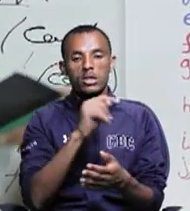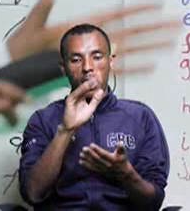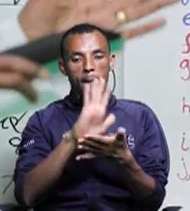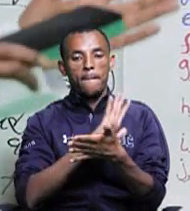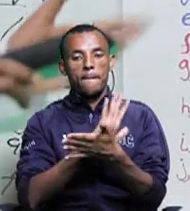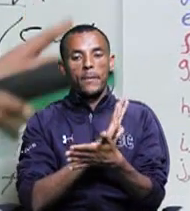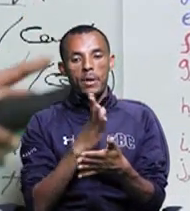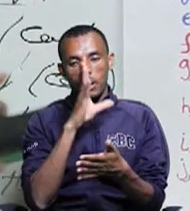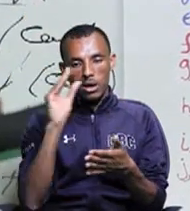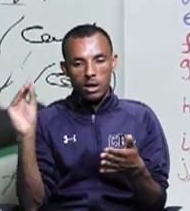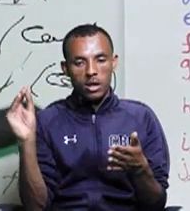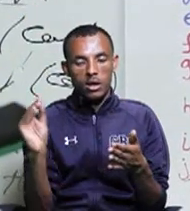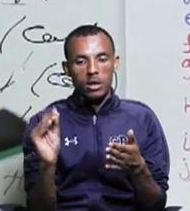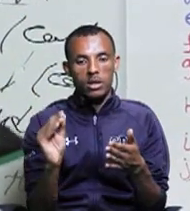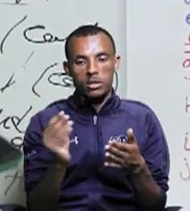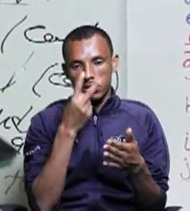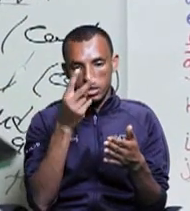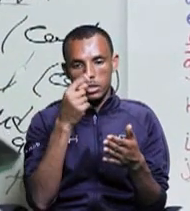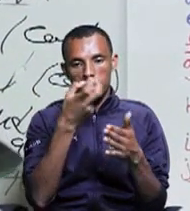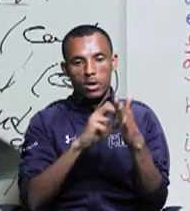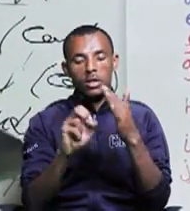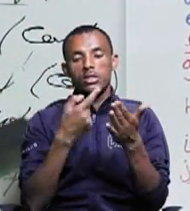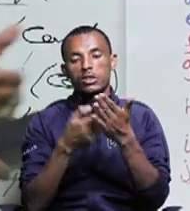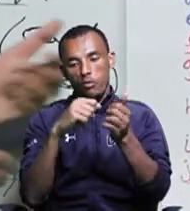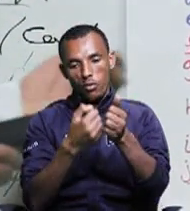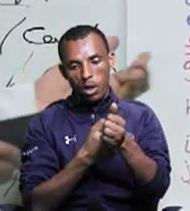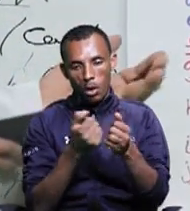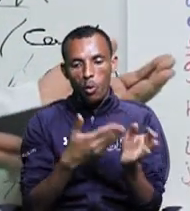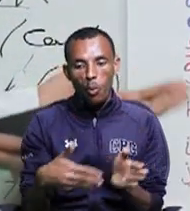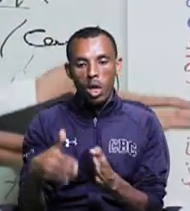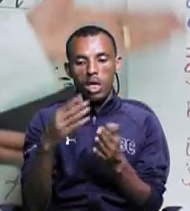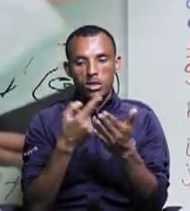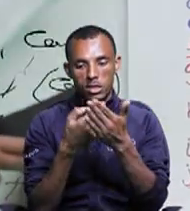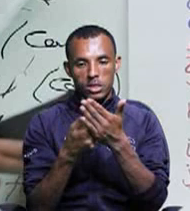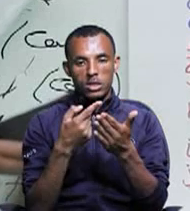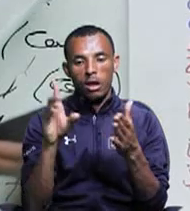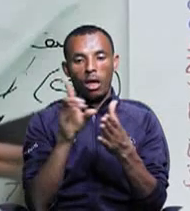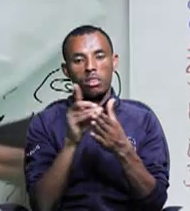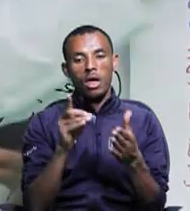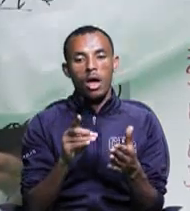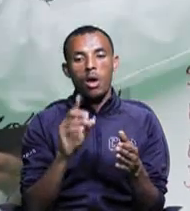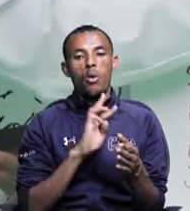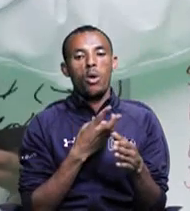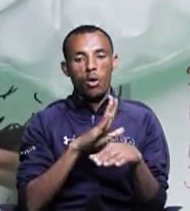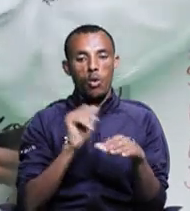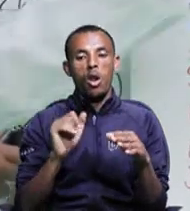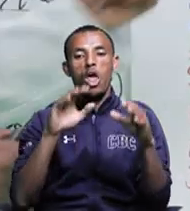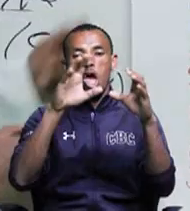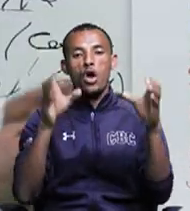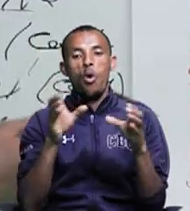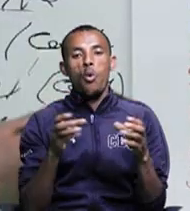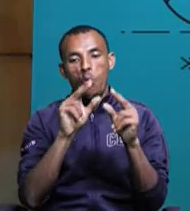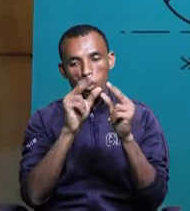paper and write their marks in the following way. This data, we call it that raw data because